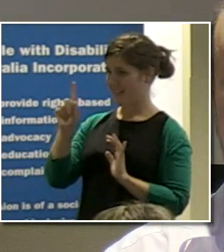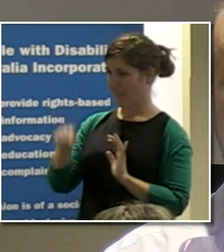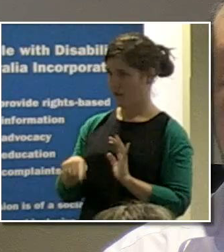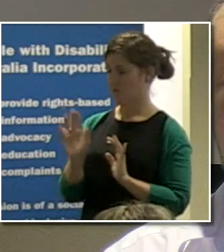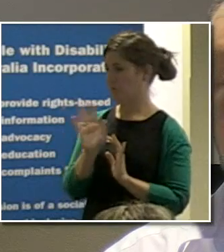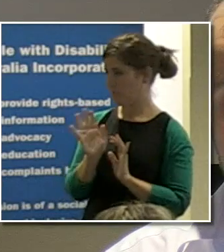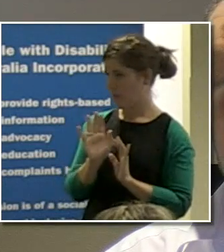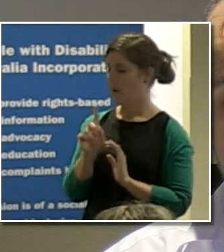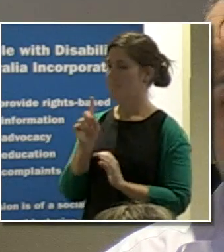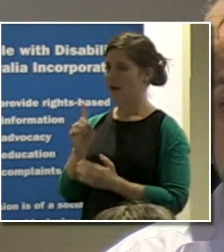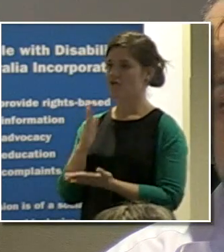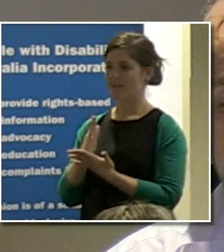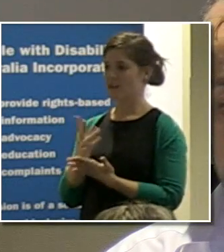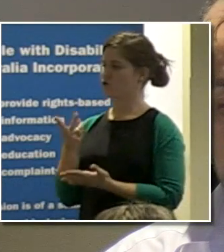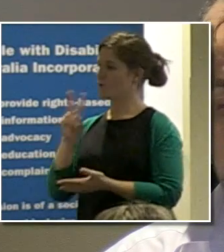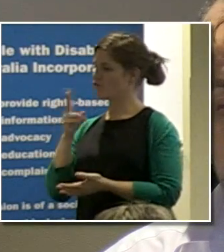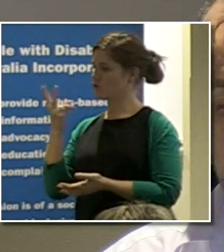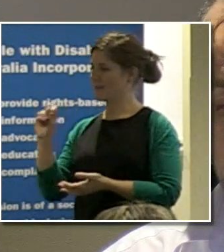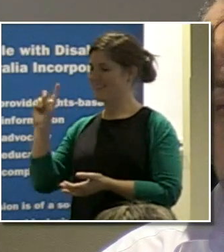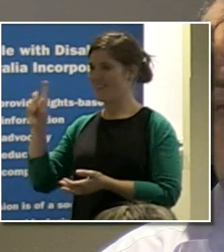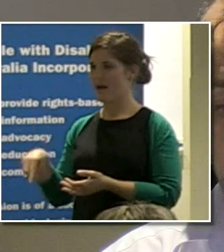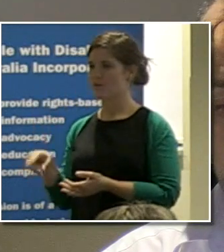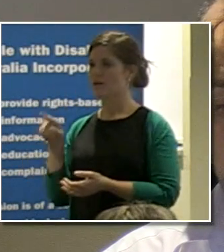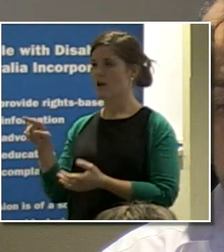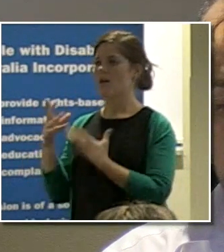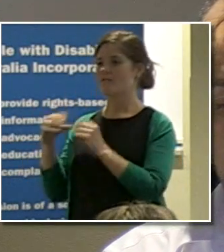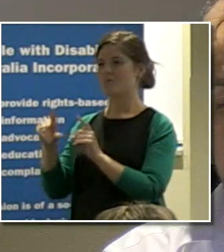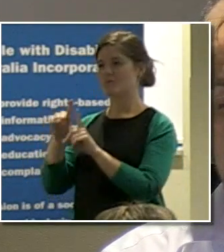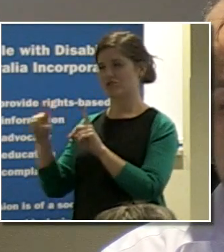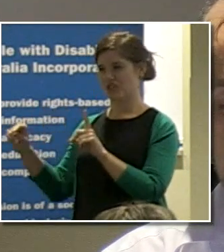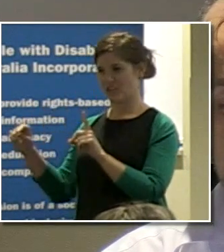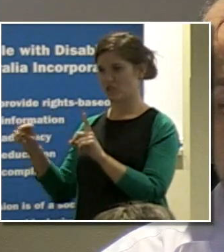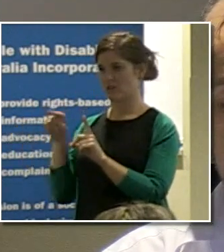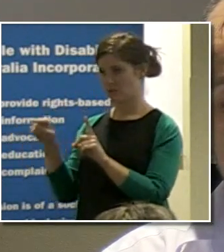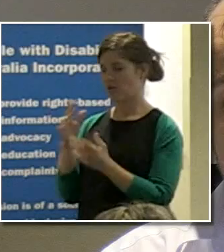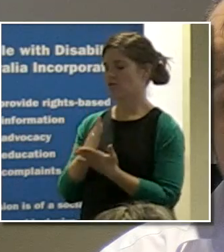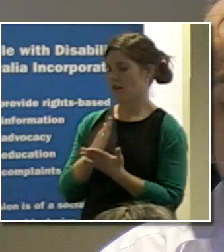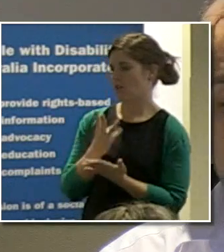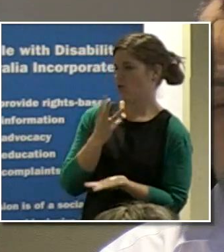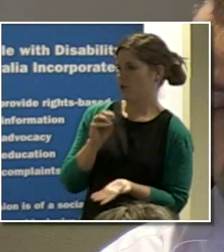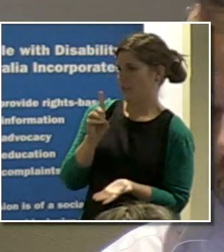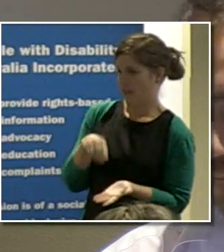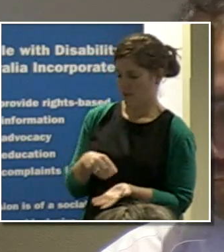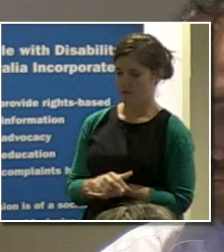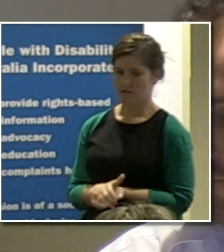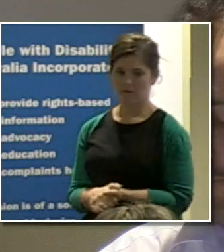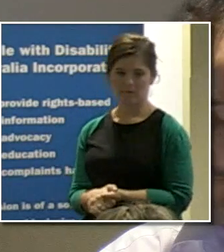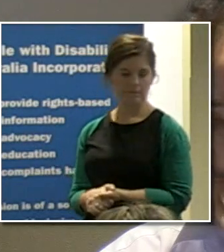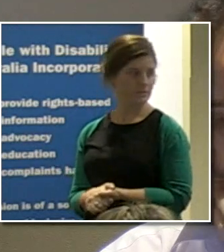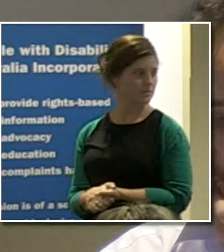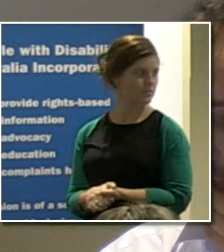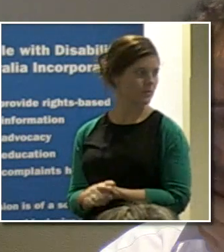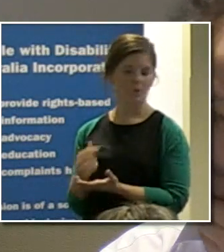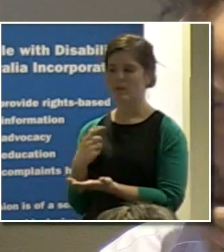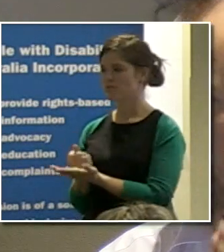$260,000, but about $220,000 of that is accounted for by the depreciation that we had to undertake on office